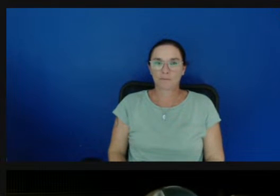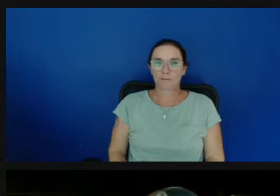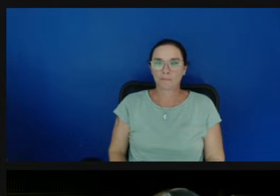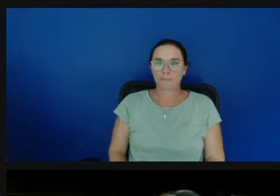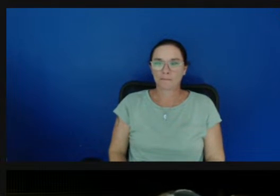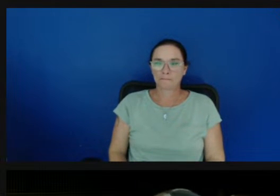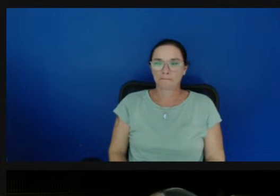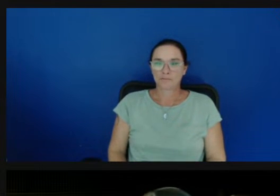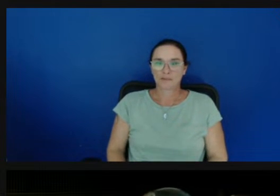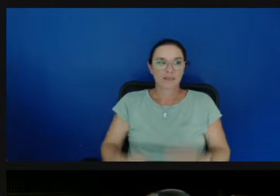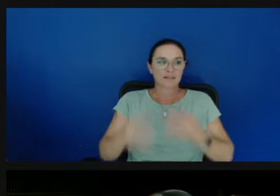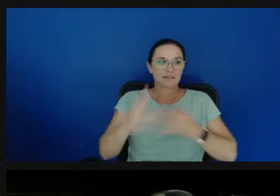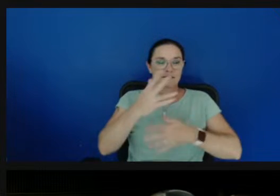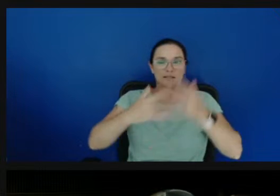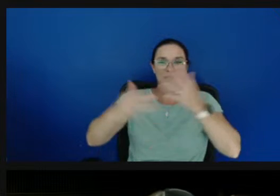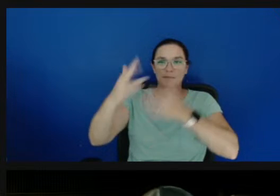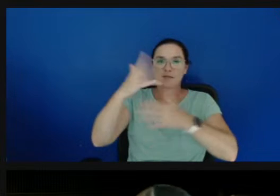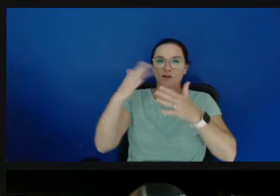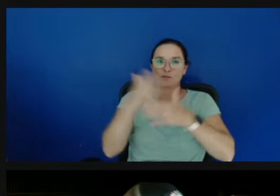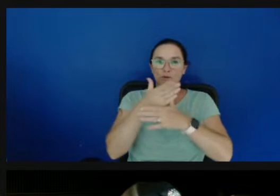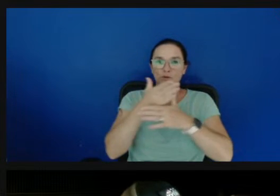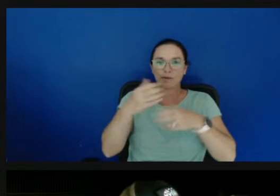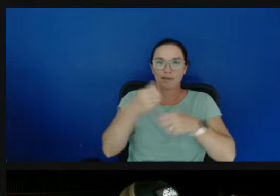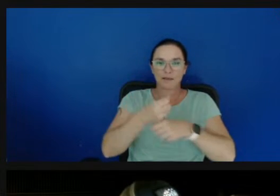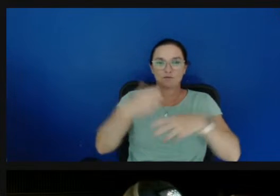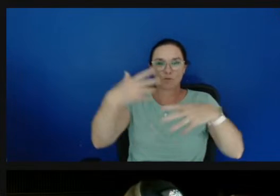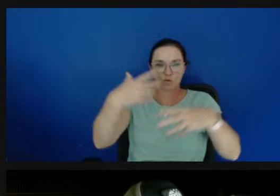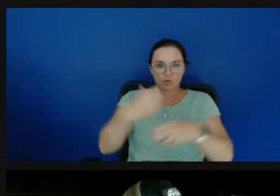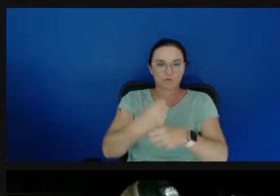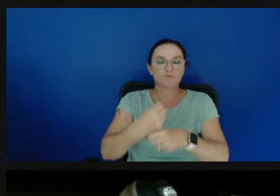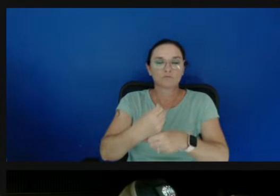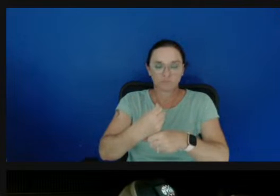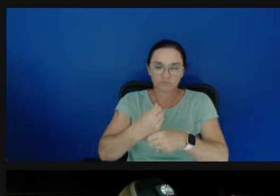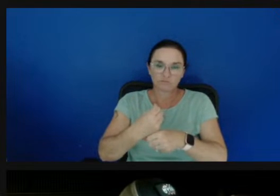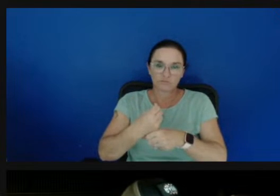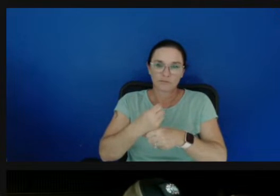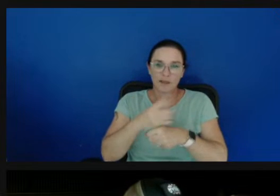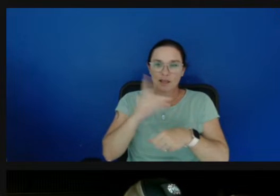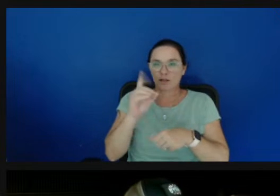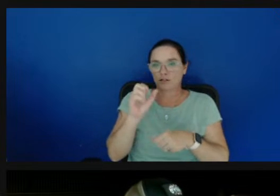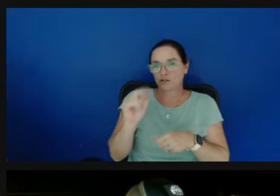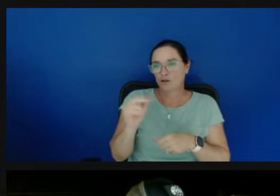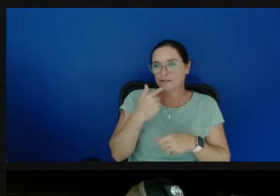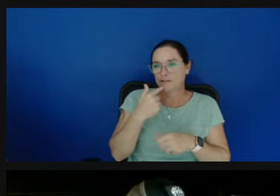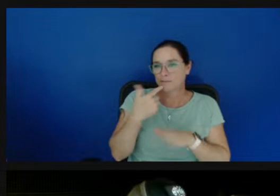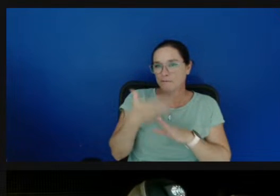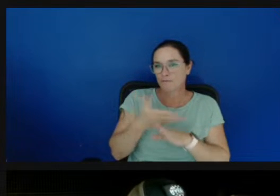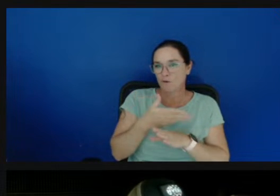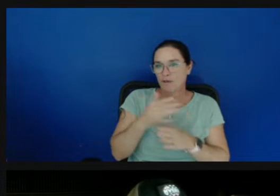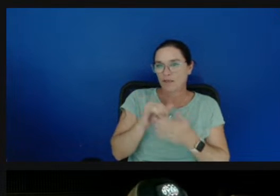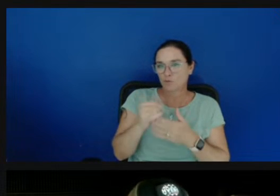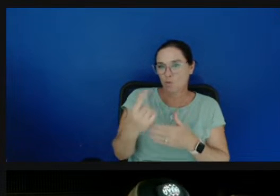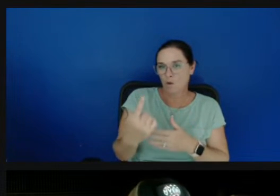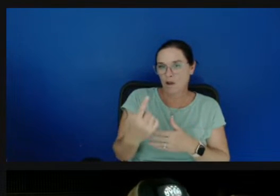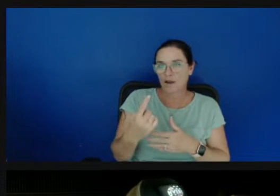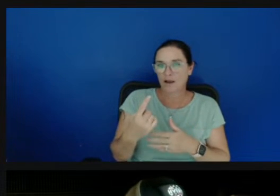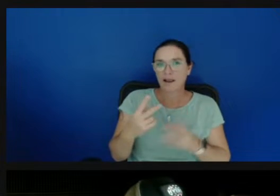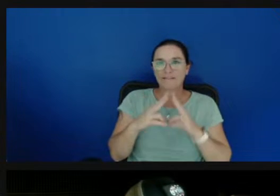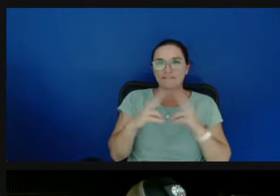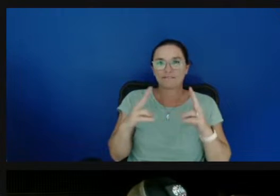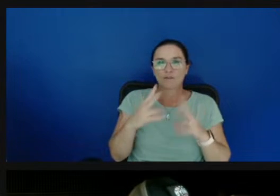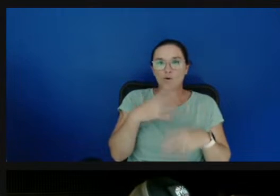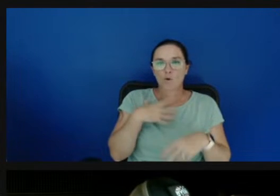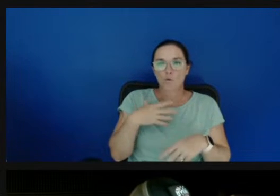So steam clouds in between explosions, as Don mentioned earlier on. There is one of them, very white in